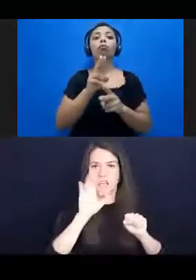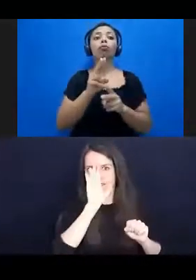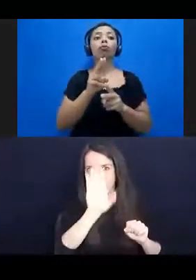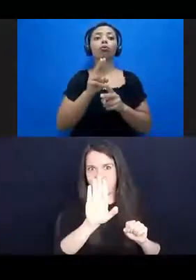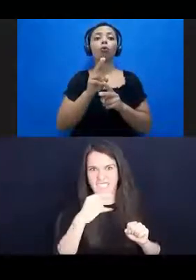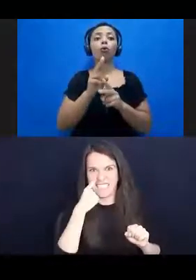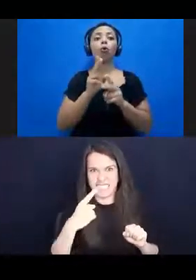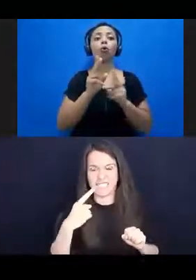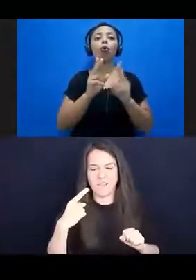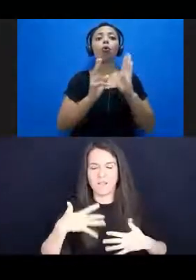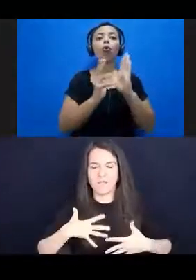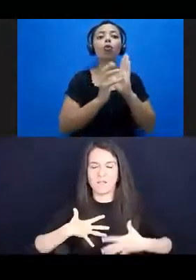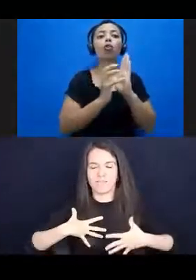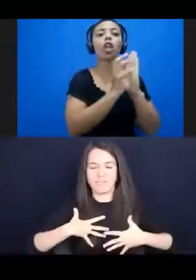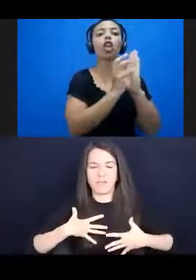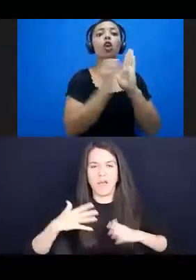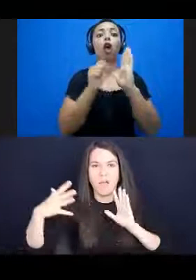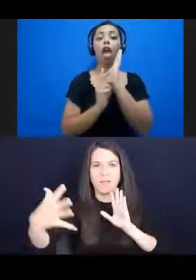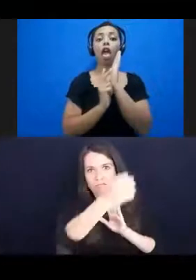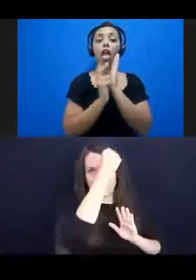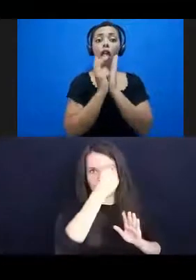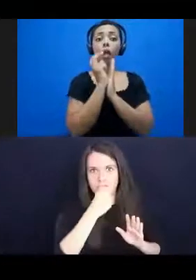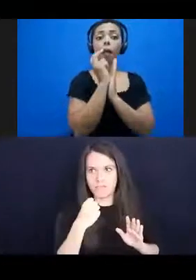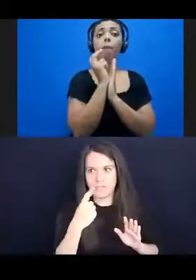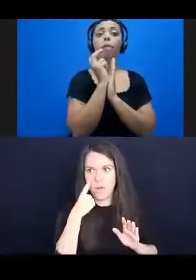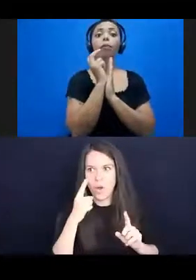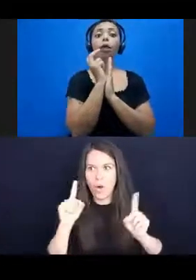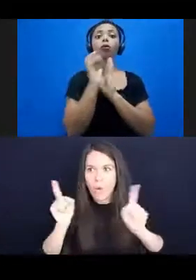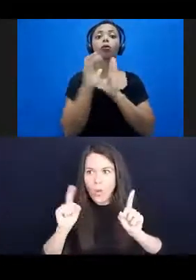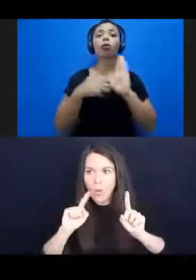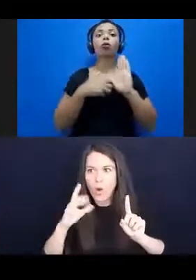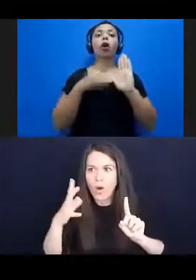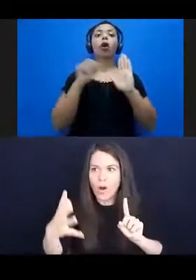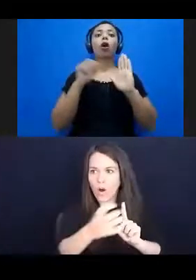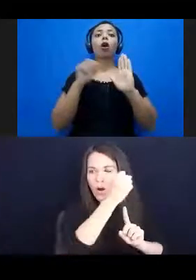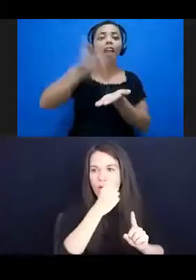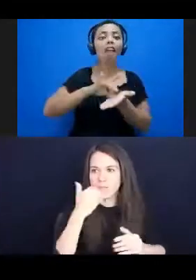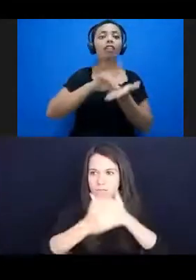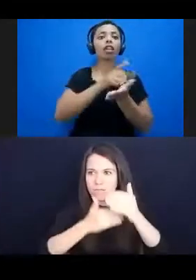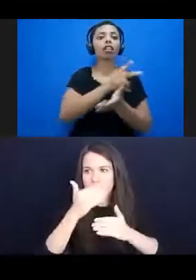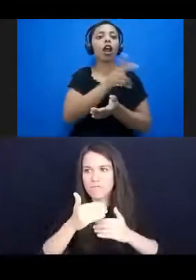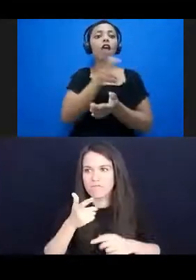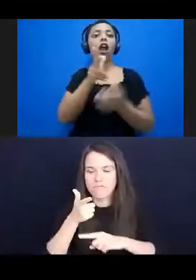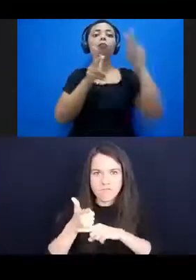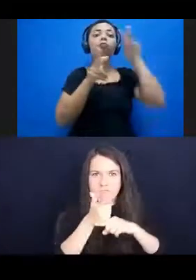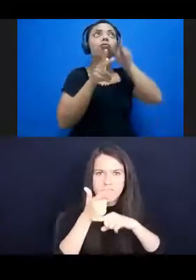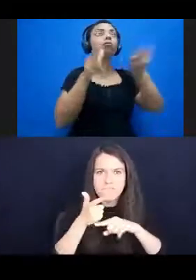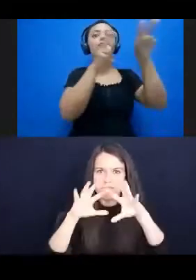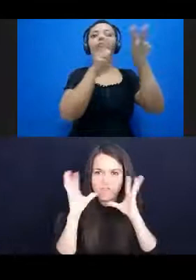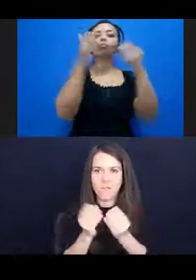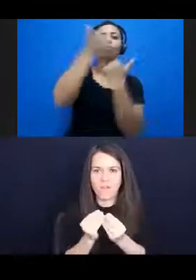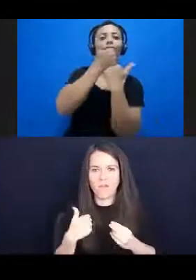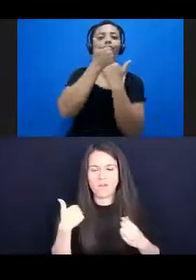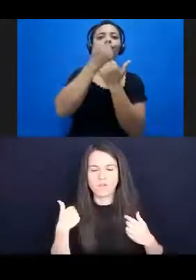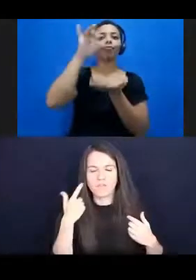only haptic sensation is really to tell them where it is in the camera view. So if they start drifting off to the right, it'll